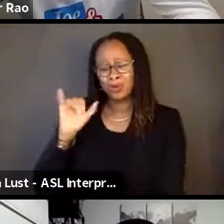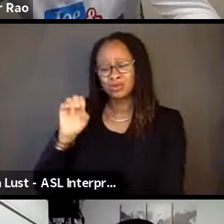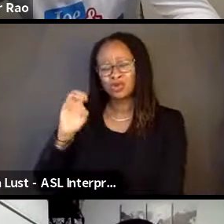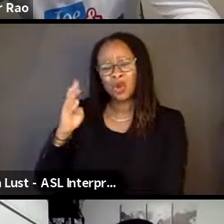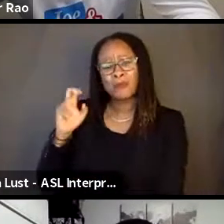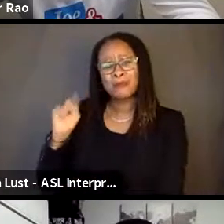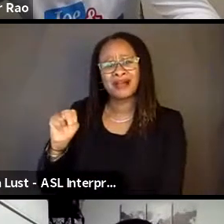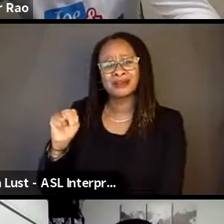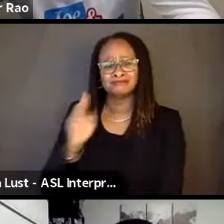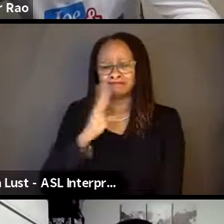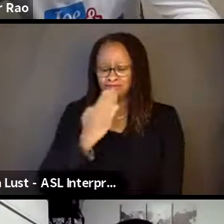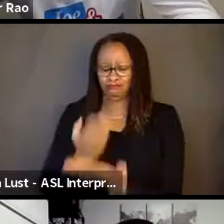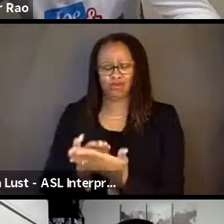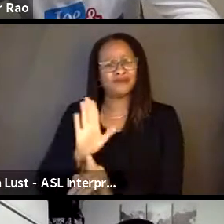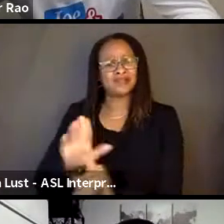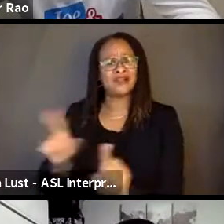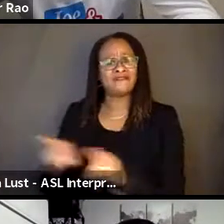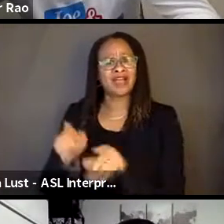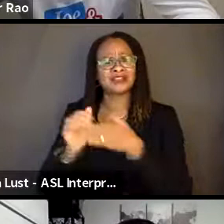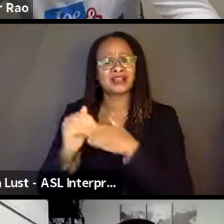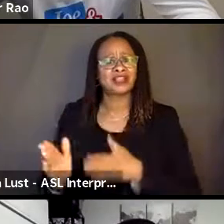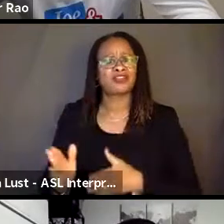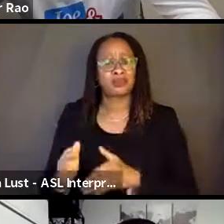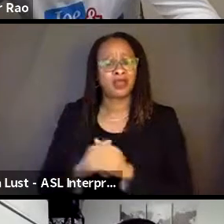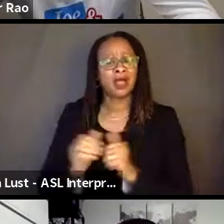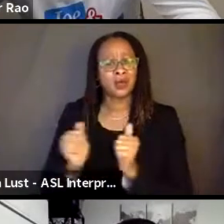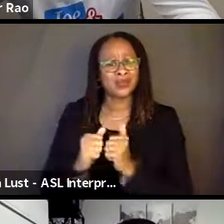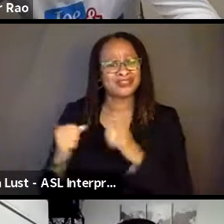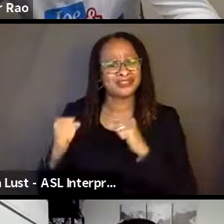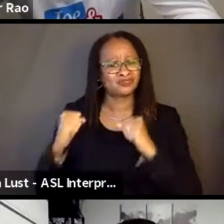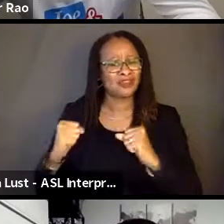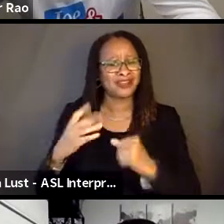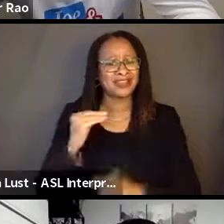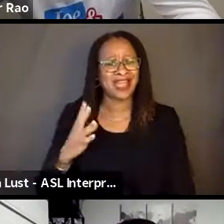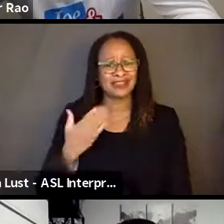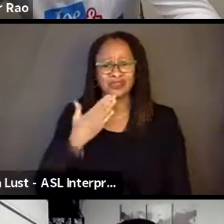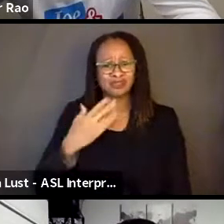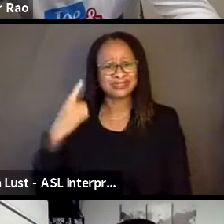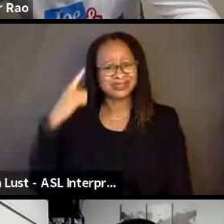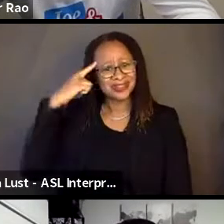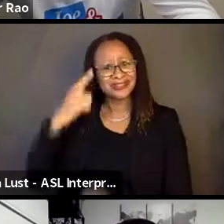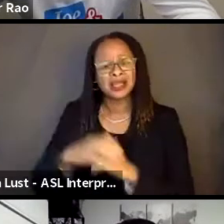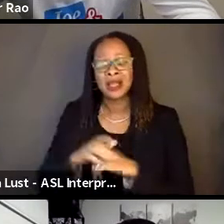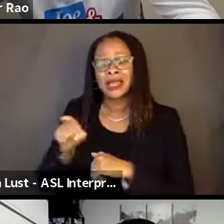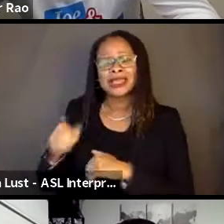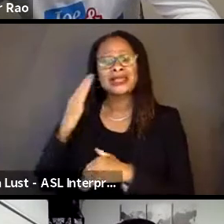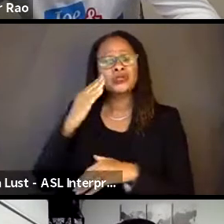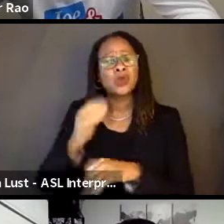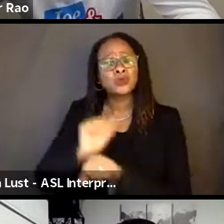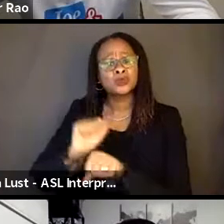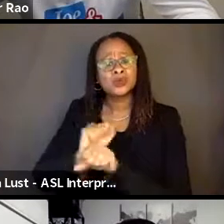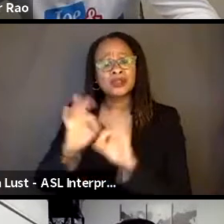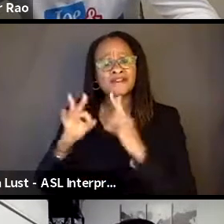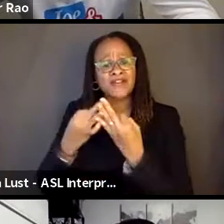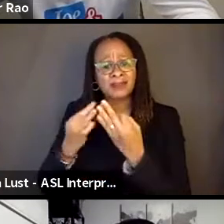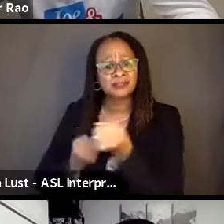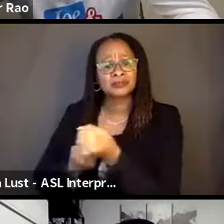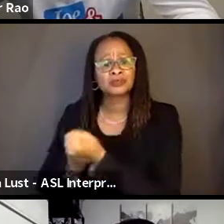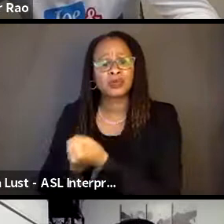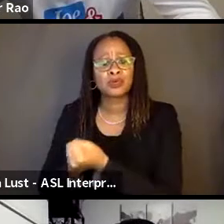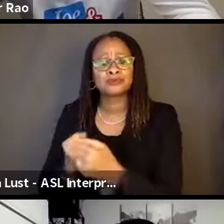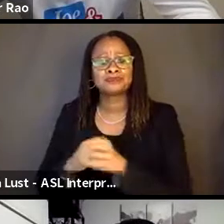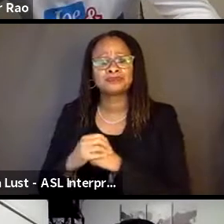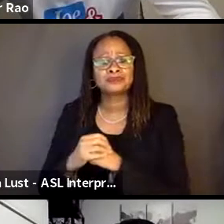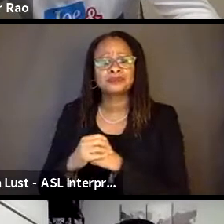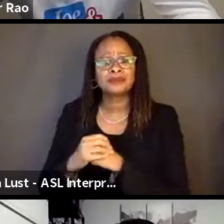is a proven leader with integrity and strength. Joe Biden knows working families. Joe Biden knows